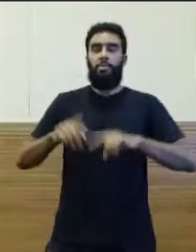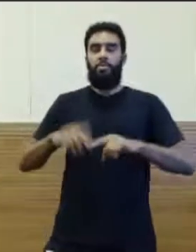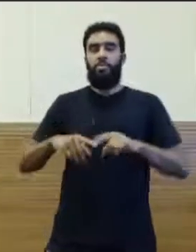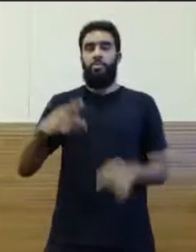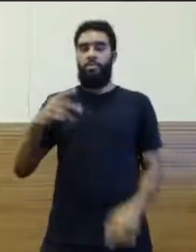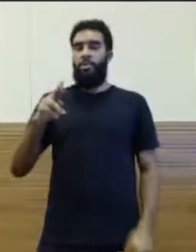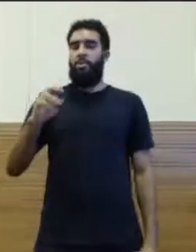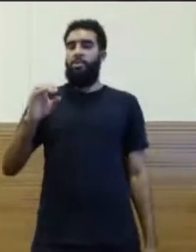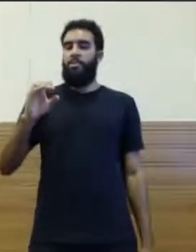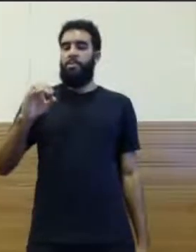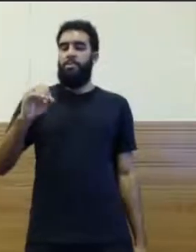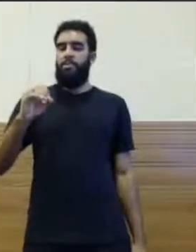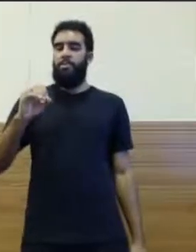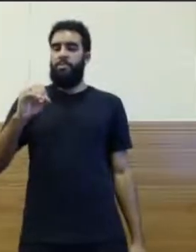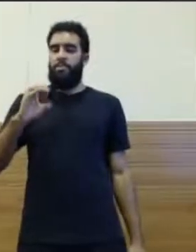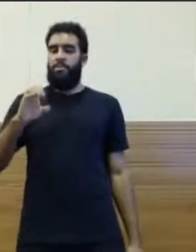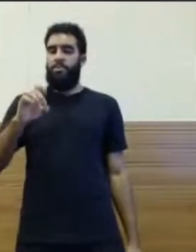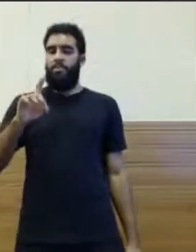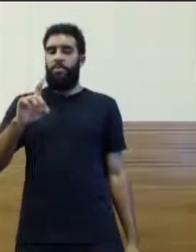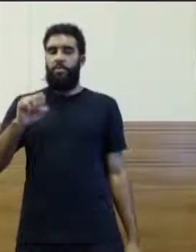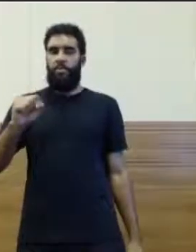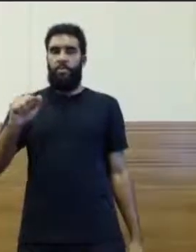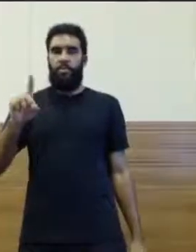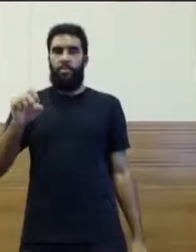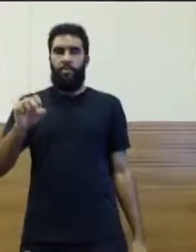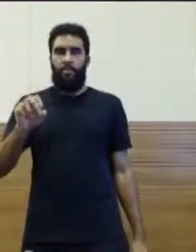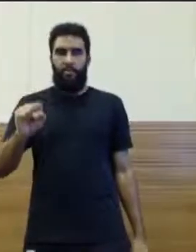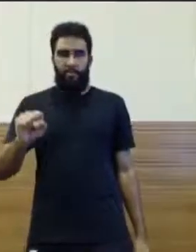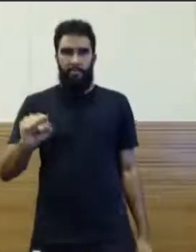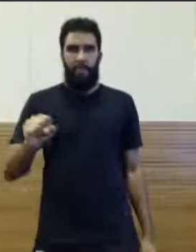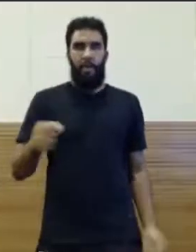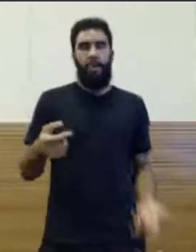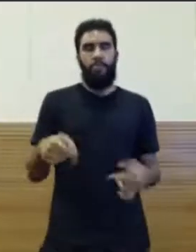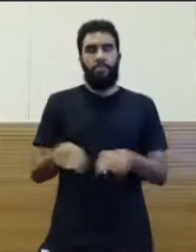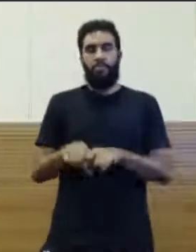where they sell ultra-processed products.